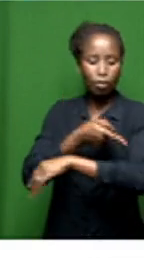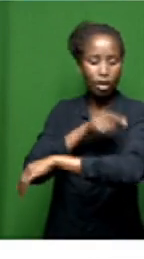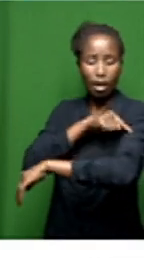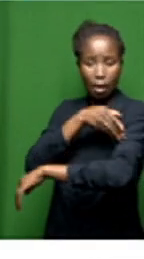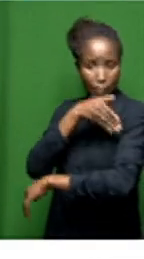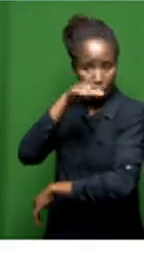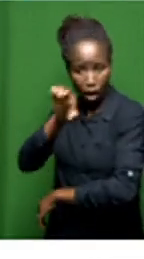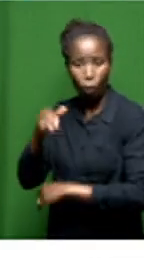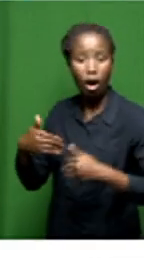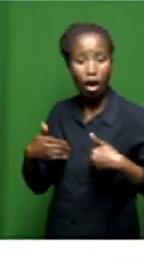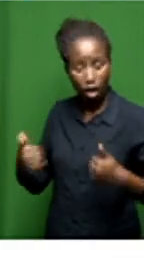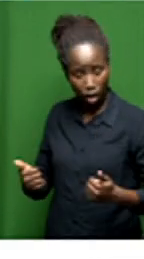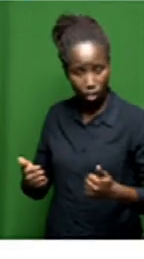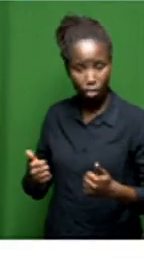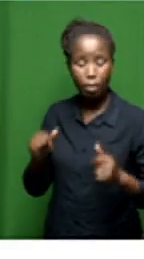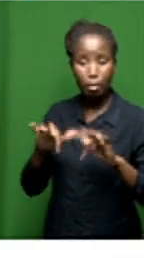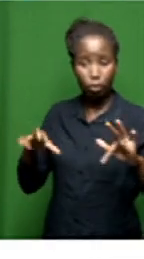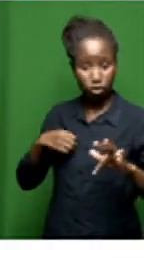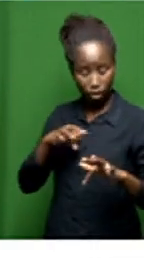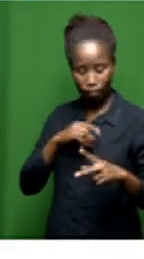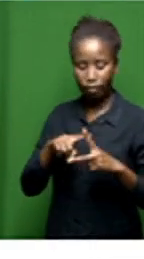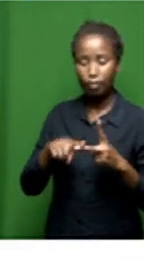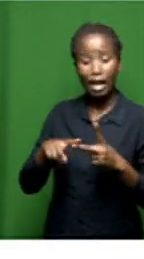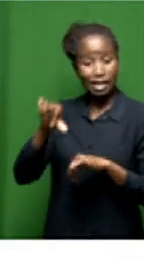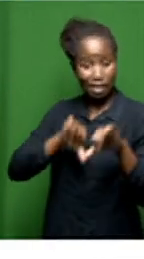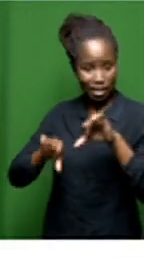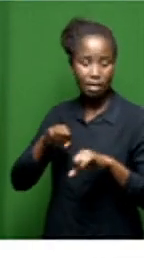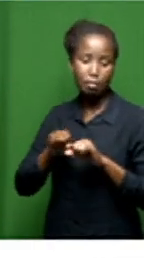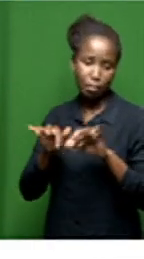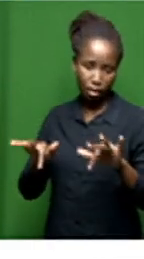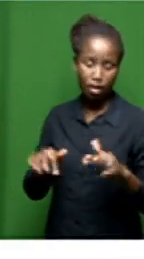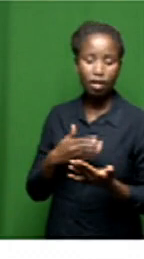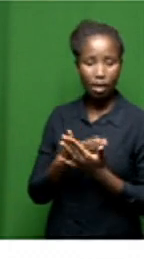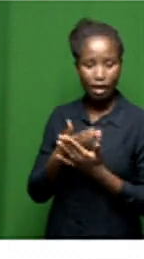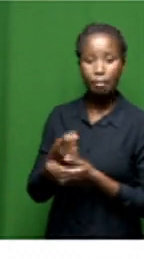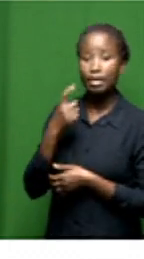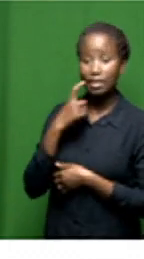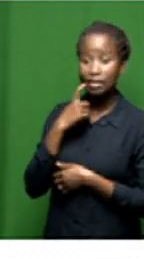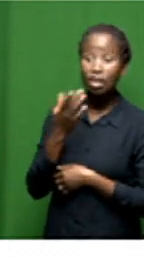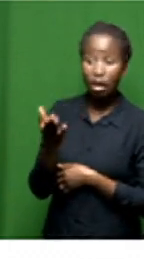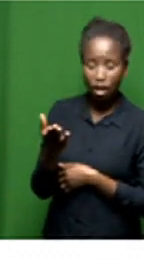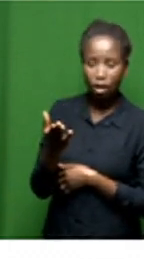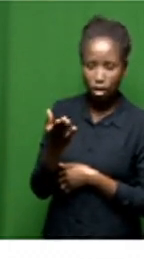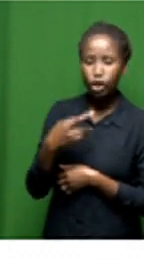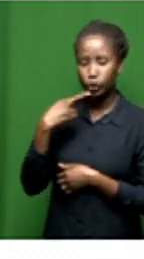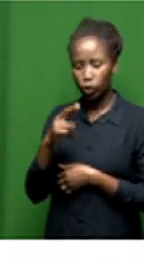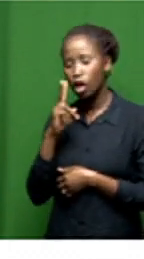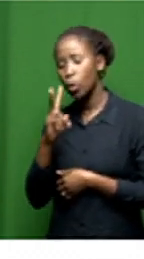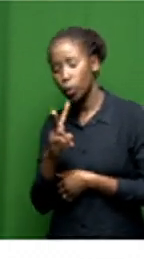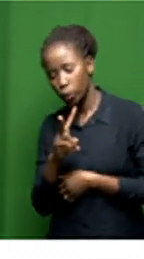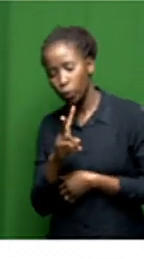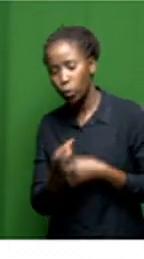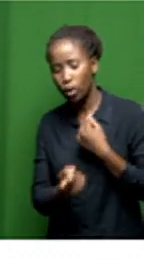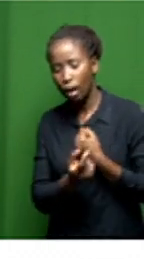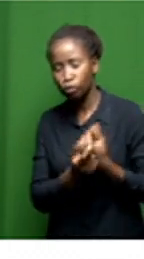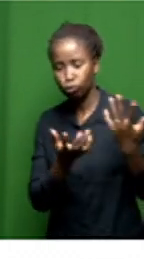to scientists, and more than that, the leadership in any sphere to make them give that reality in front. And